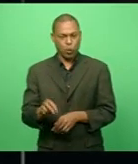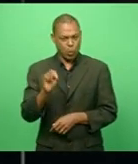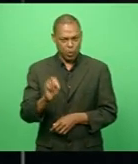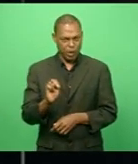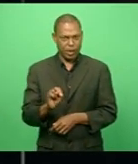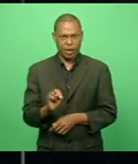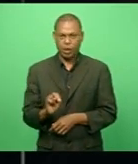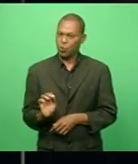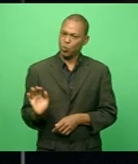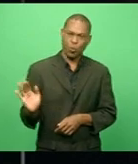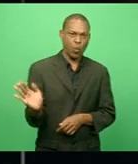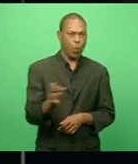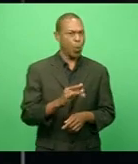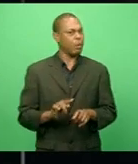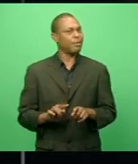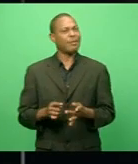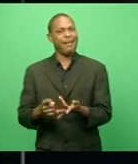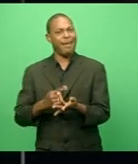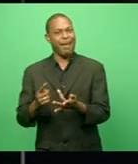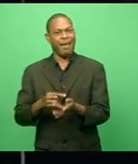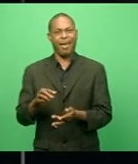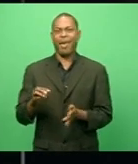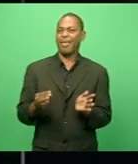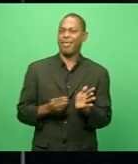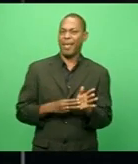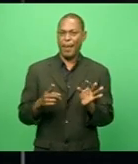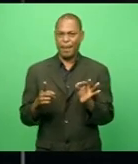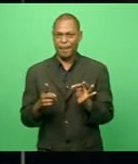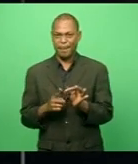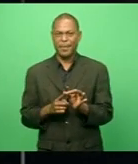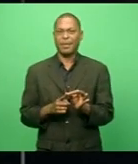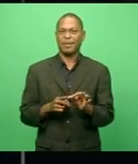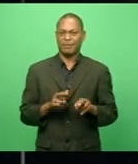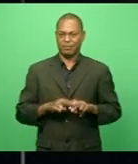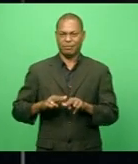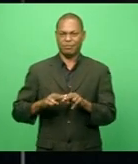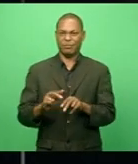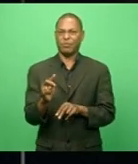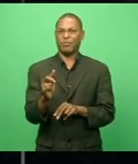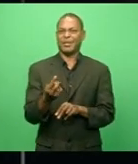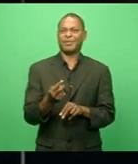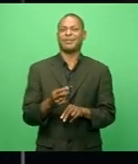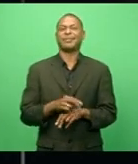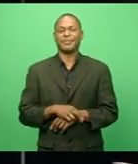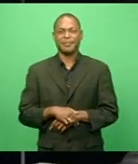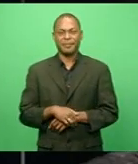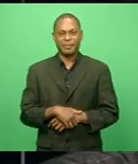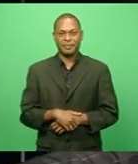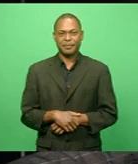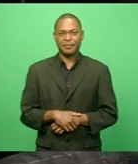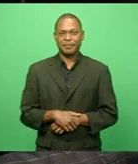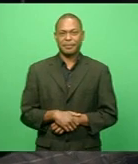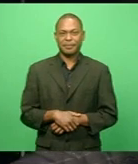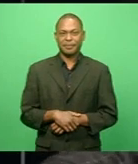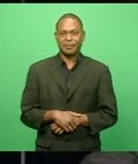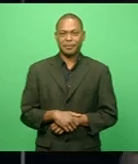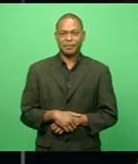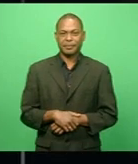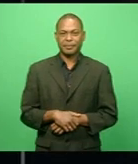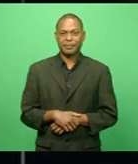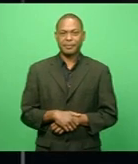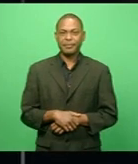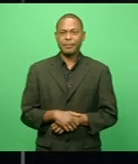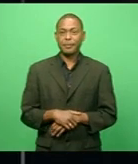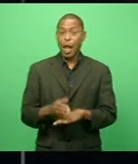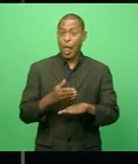to Syed Kayum as other MPs in the Fiji First who were under police or FICAC investigation. The